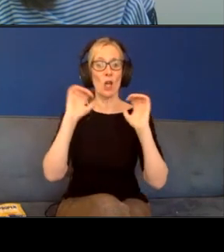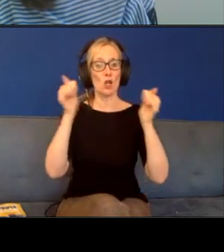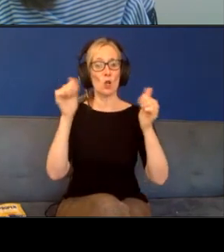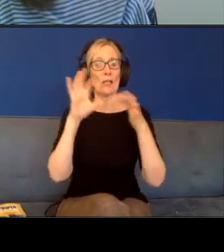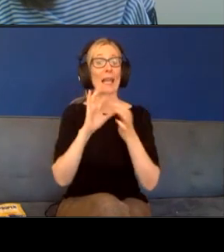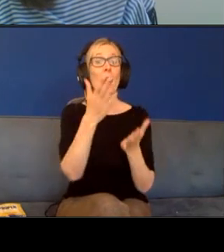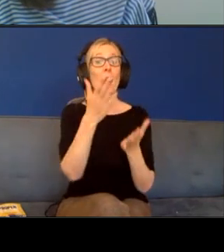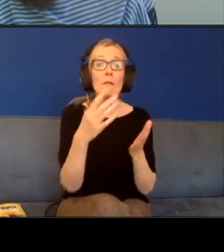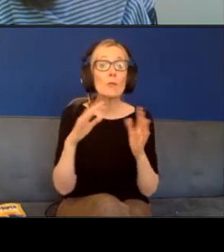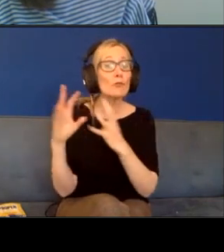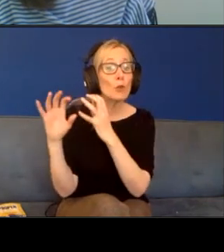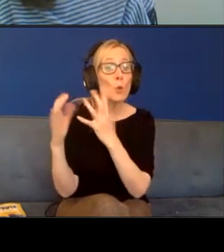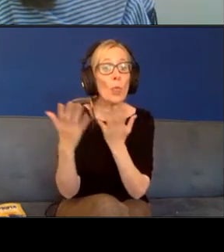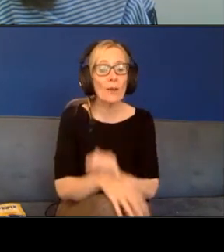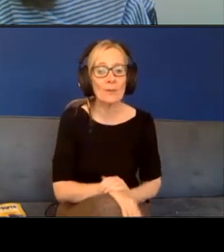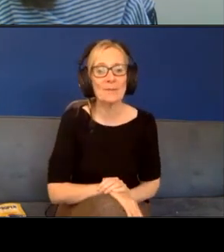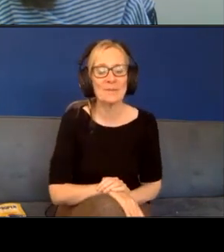Ruth.